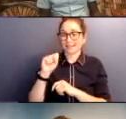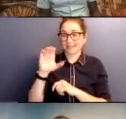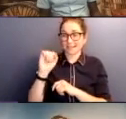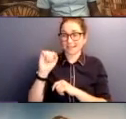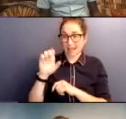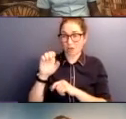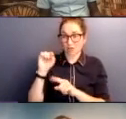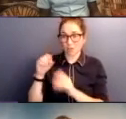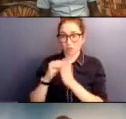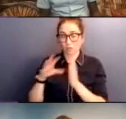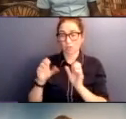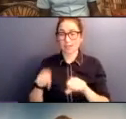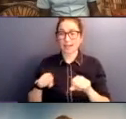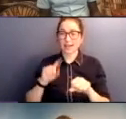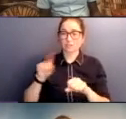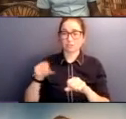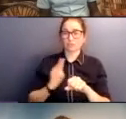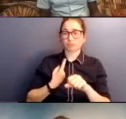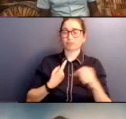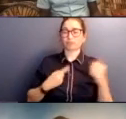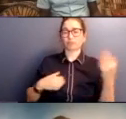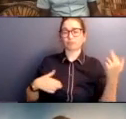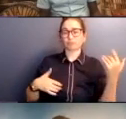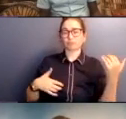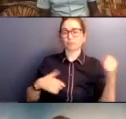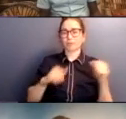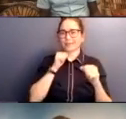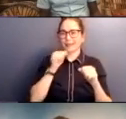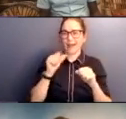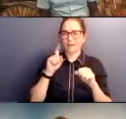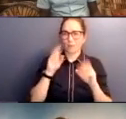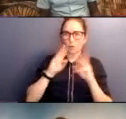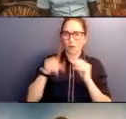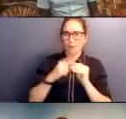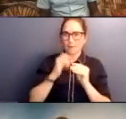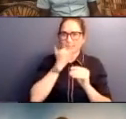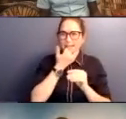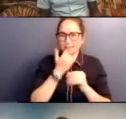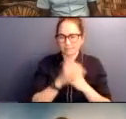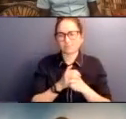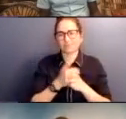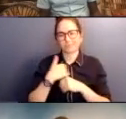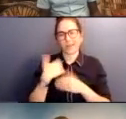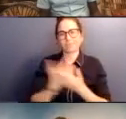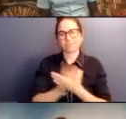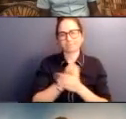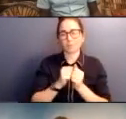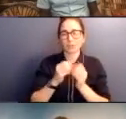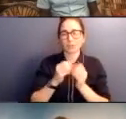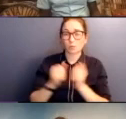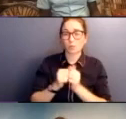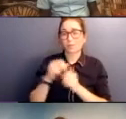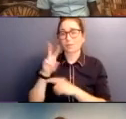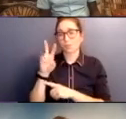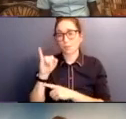can solo on an instrument without any fear of making mistakes. This is one I've used with students with visual